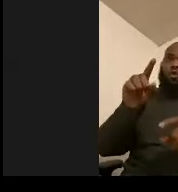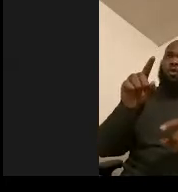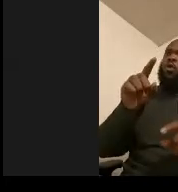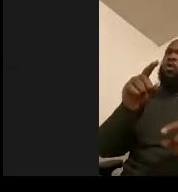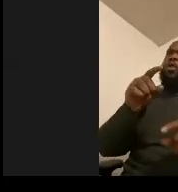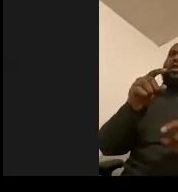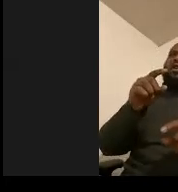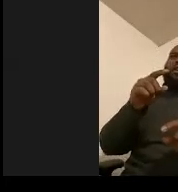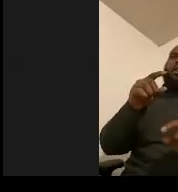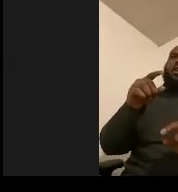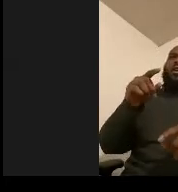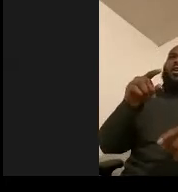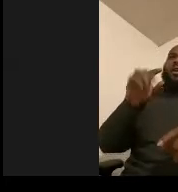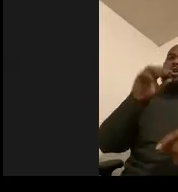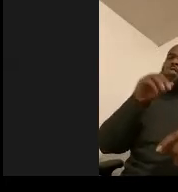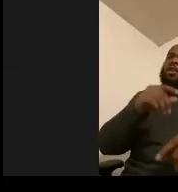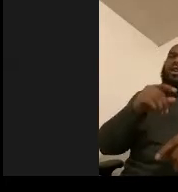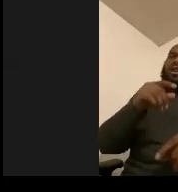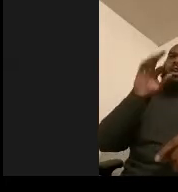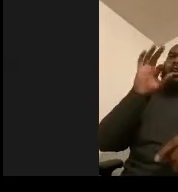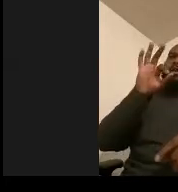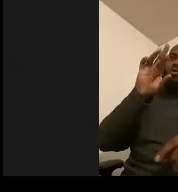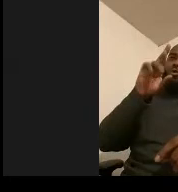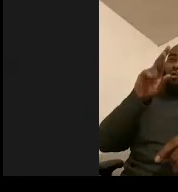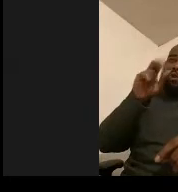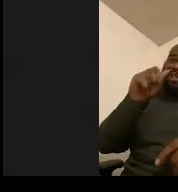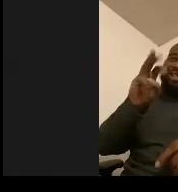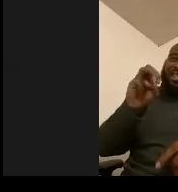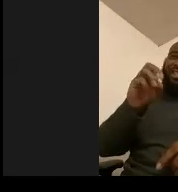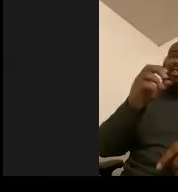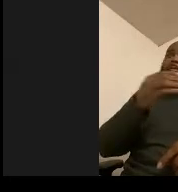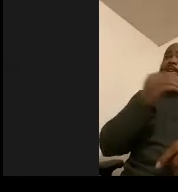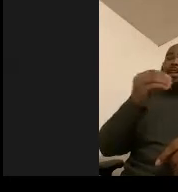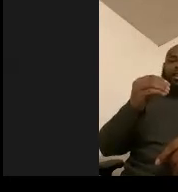poverty, racism, and militarism. Next slide, please.